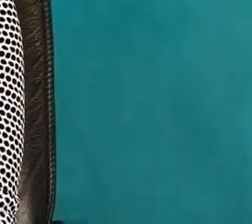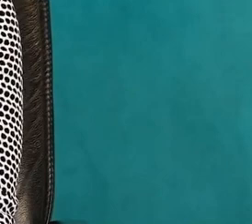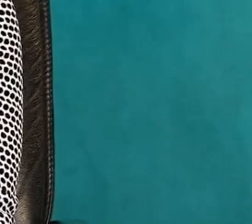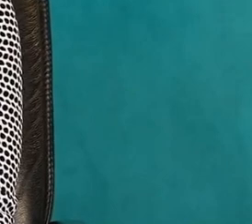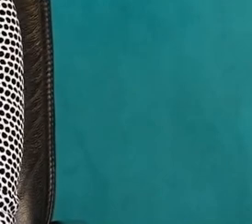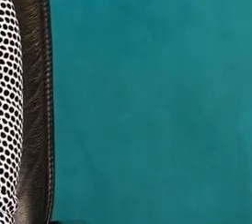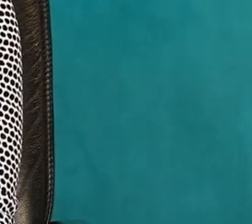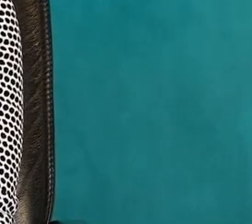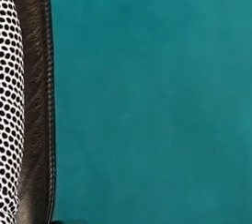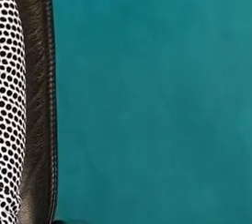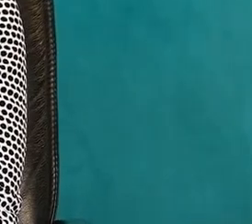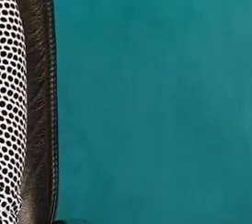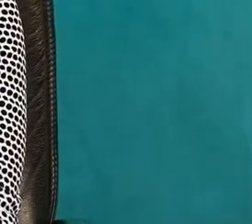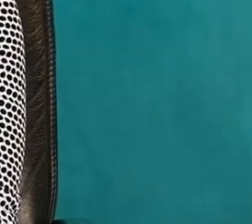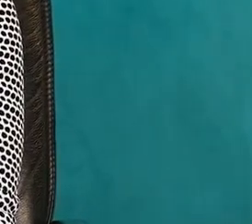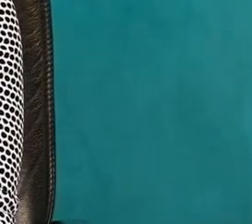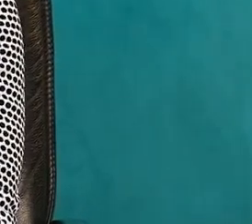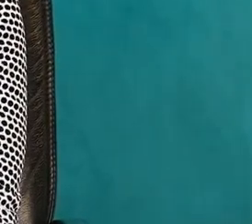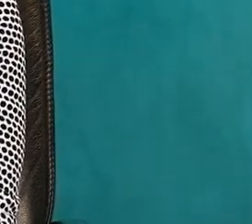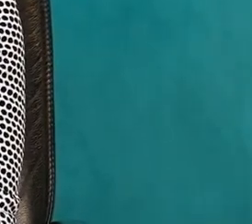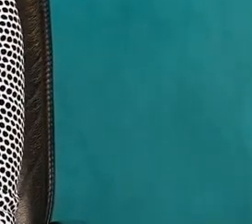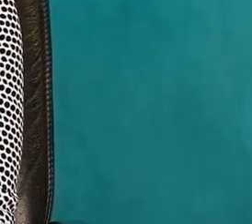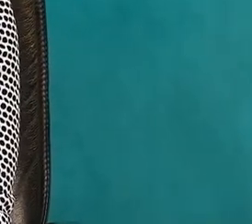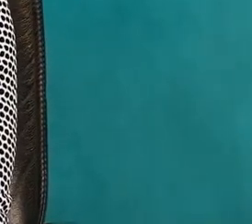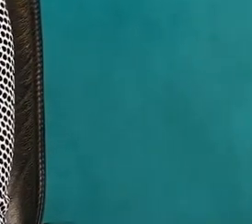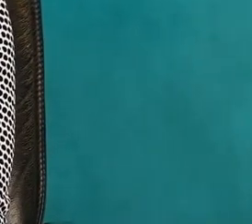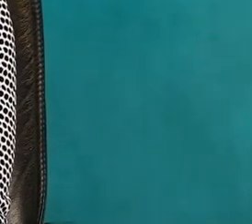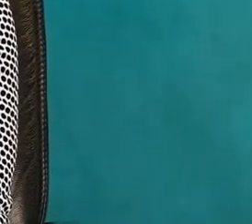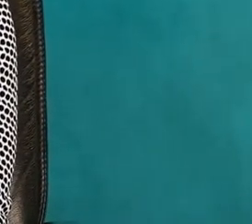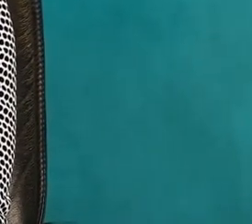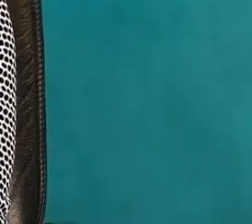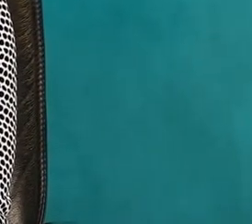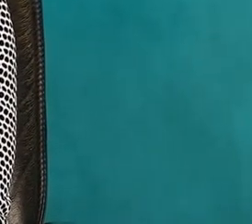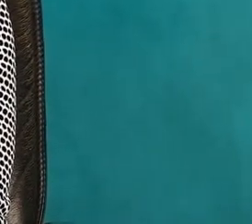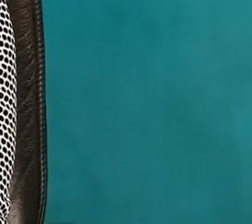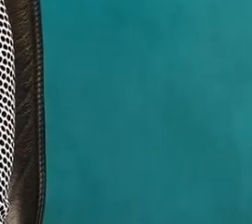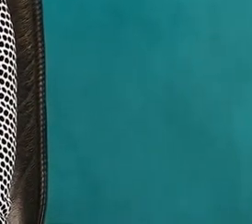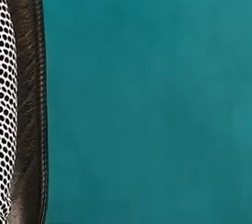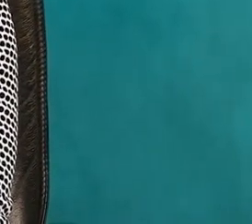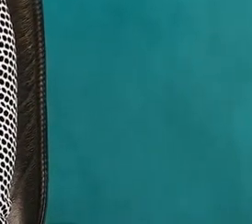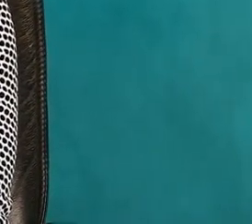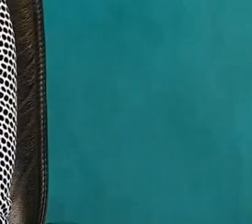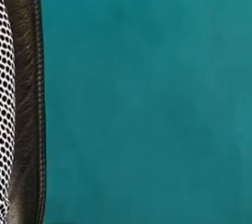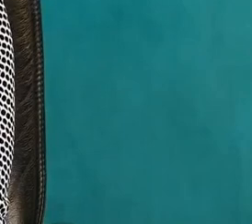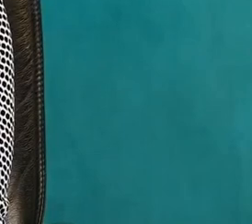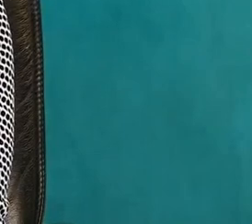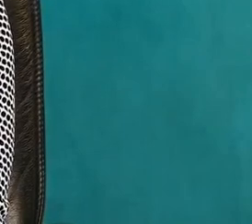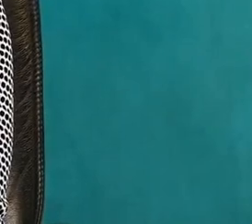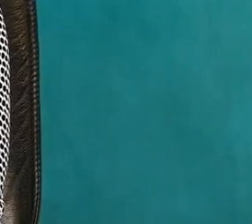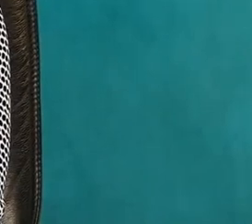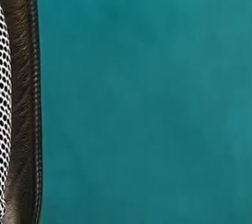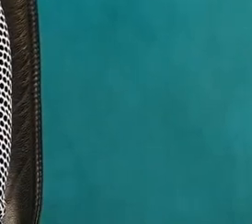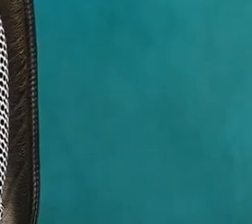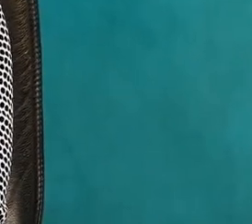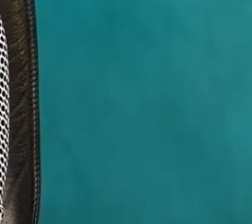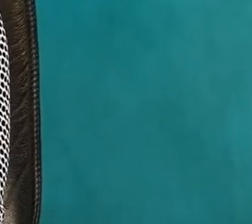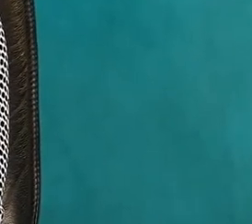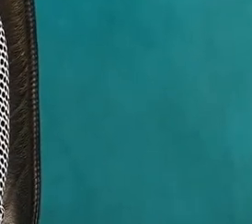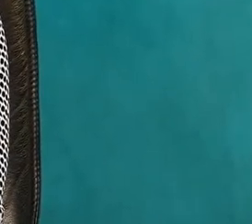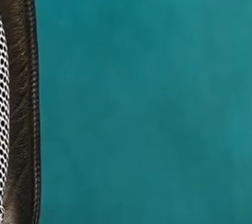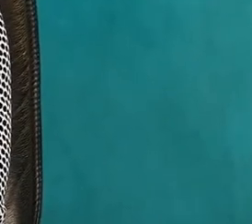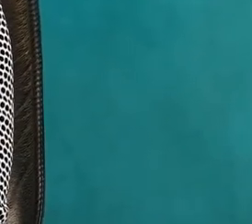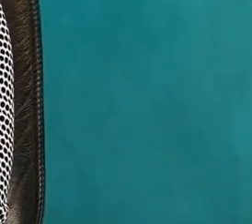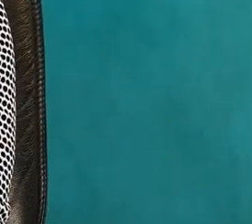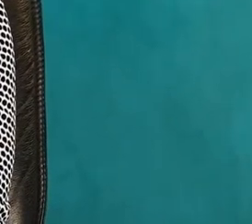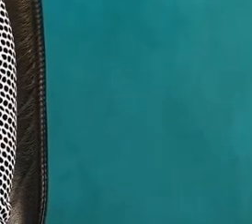take a deep breath wherever you are because you'll need it. So before we begin, I'd like my panelists over here to introduce themselves,